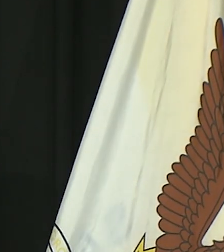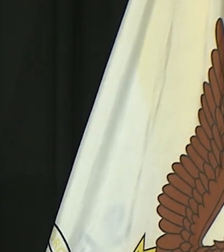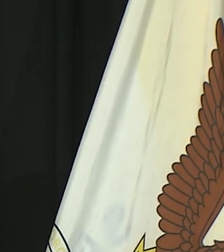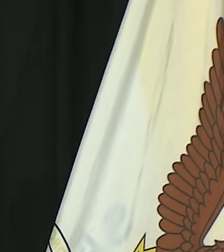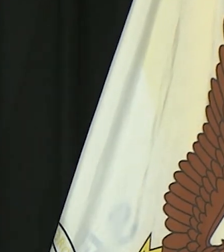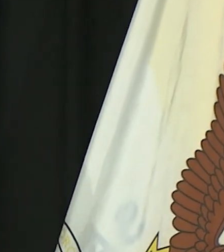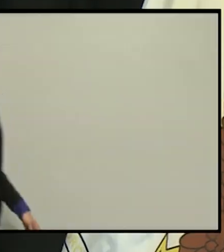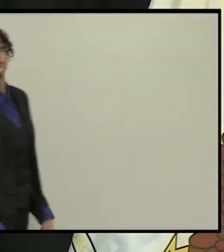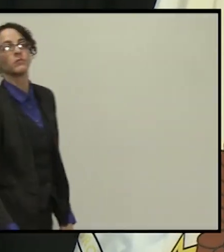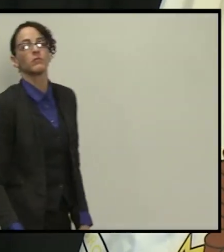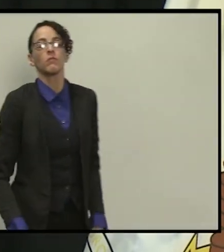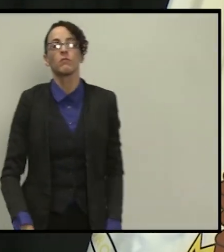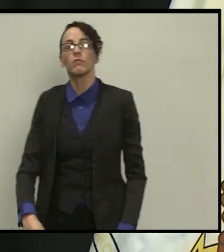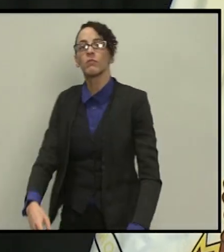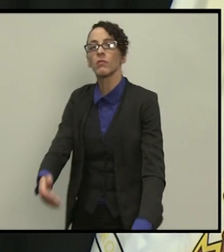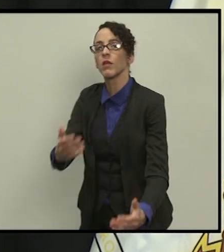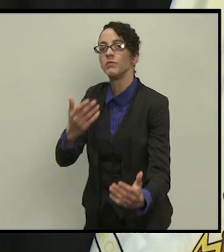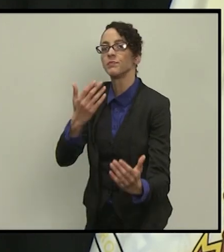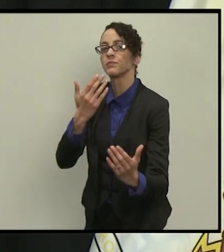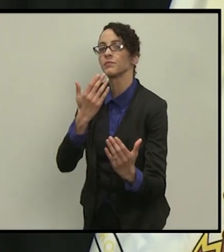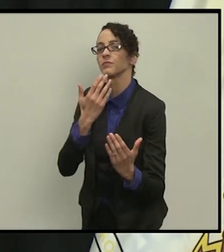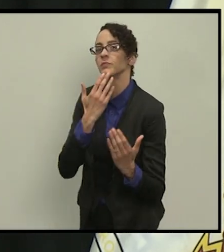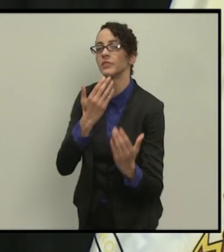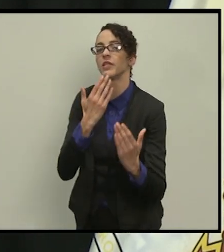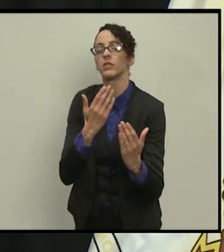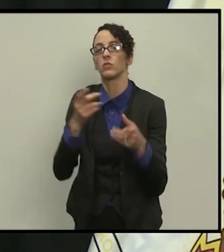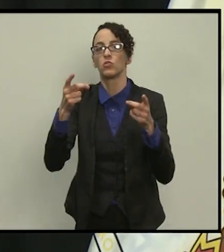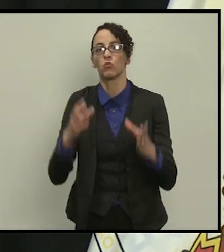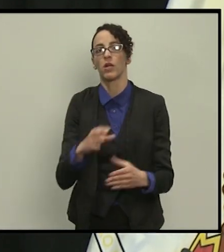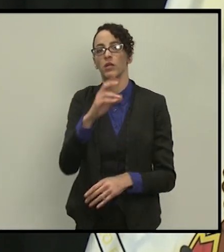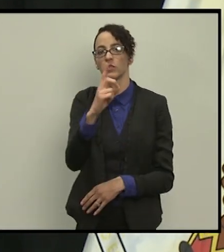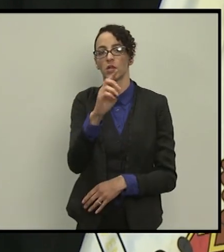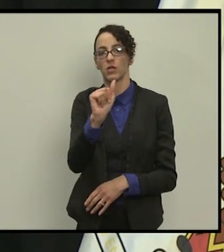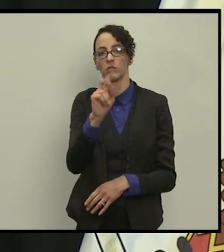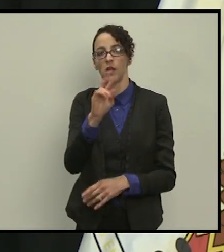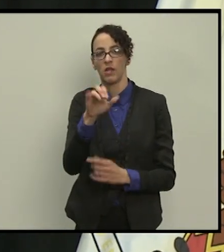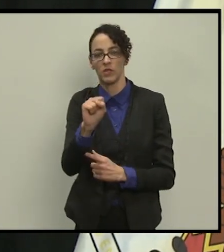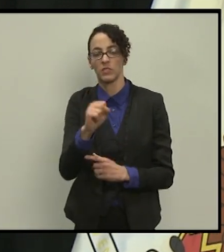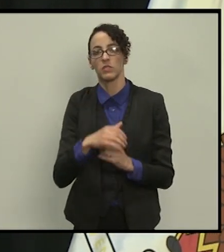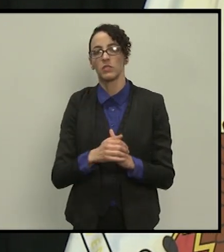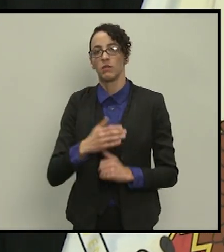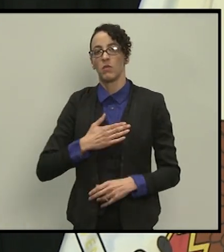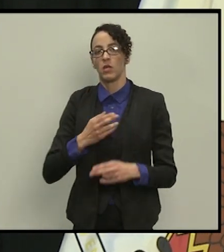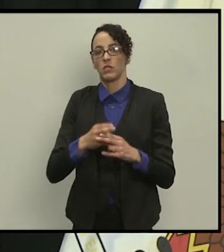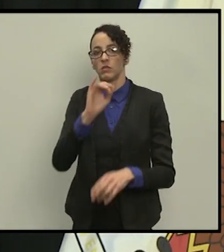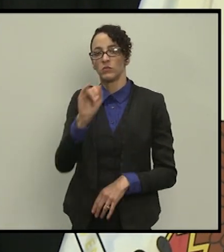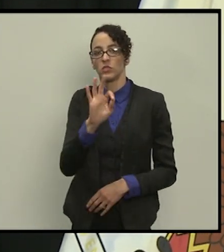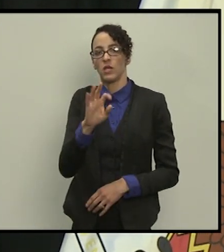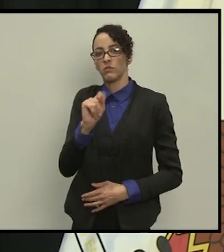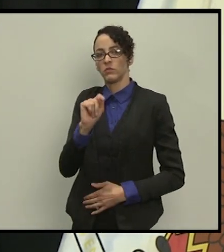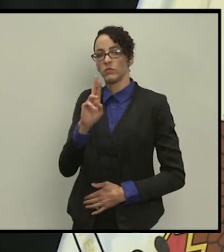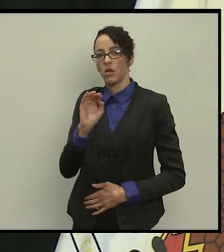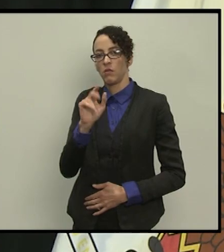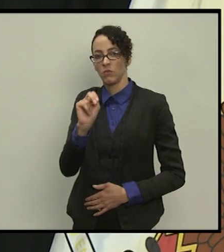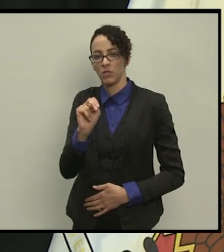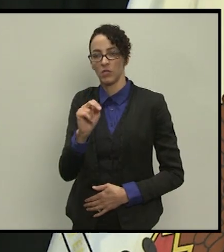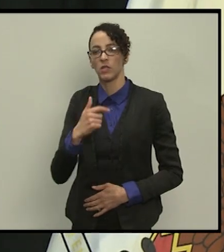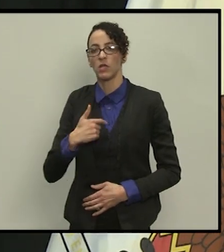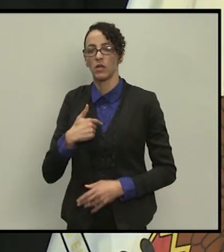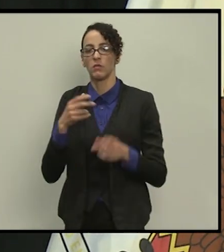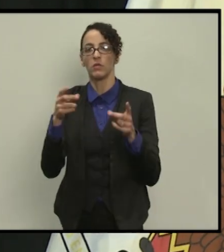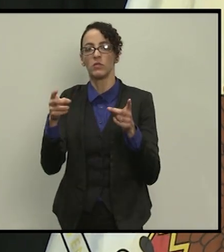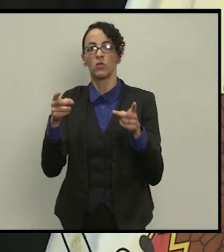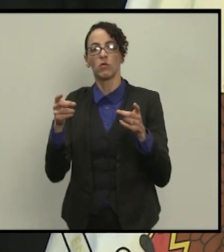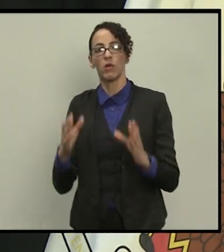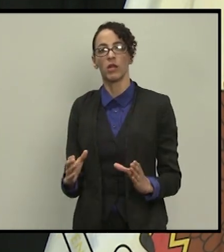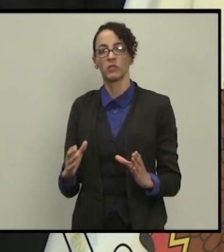Thank you, Director Davis. My name is Jeffrey Tumlin, and I'm the director of the San Francisco Municipal Transportation Agency. As all of you